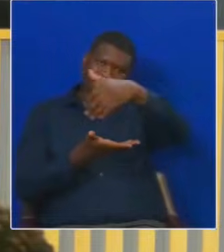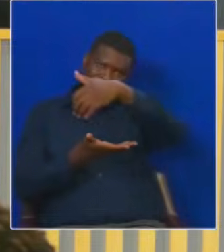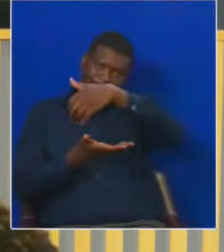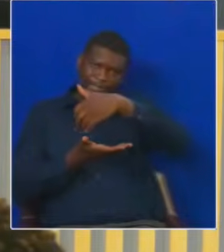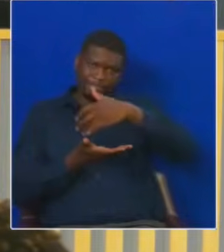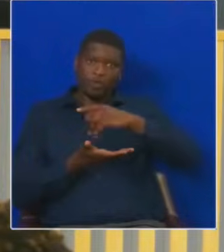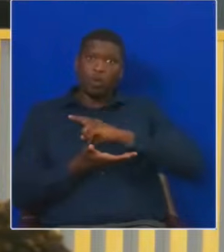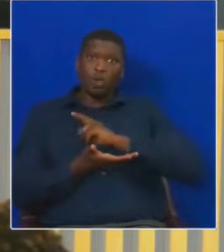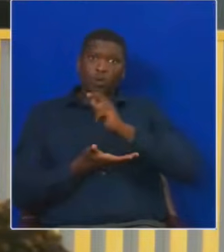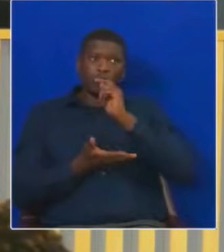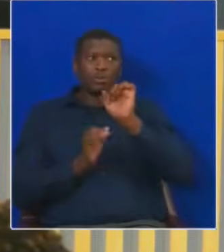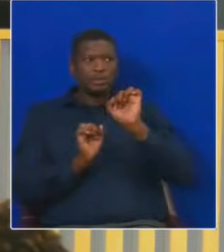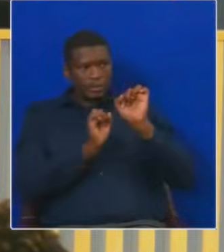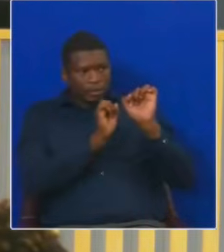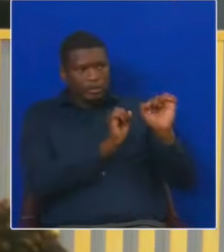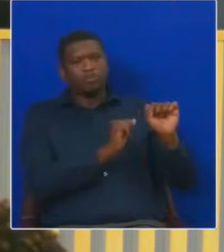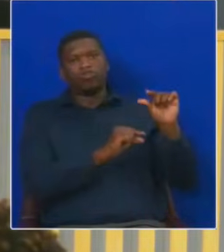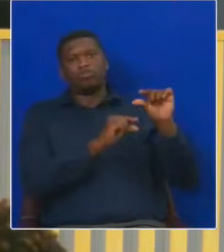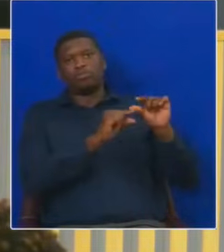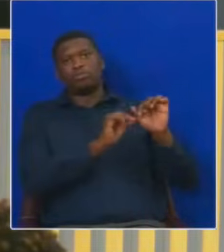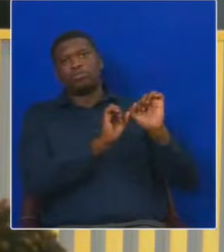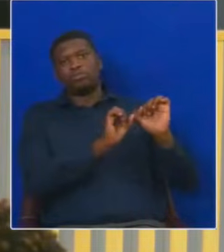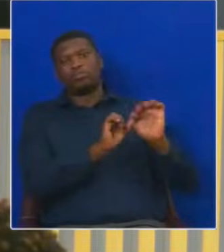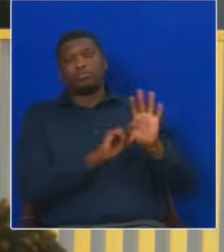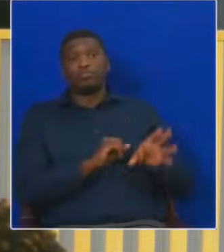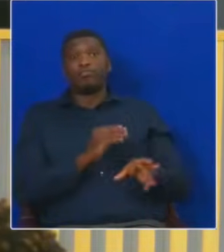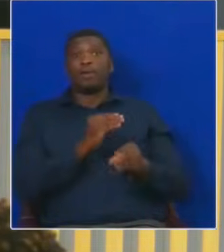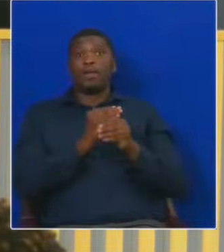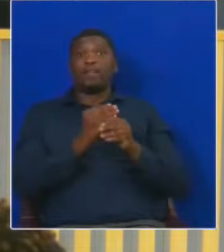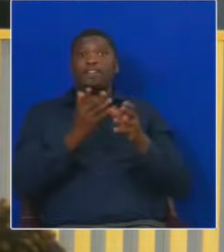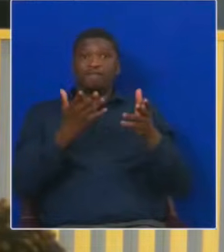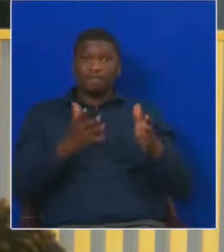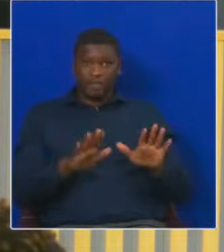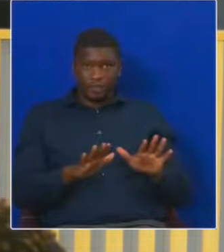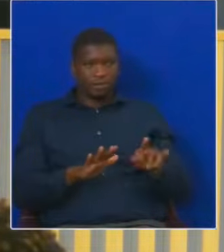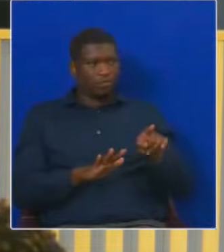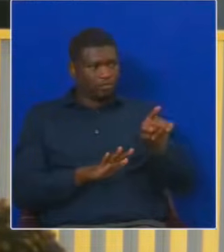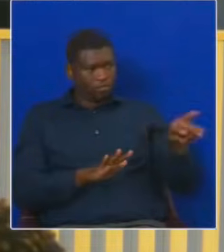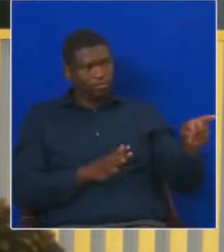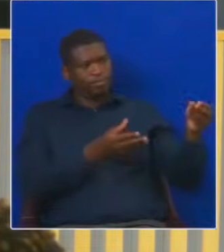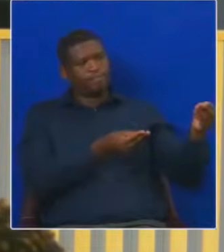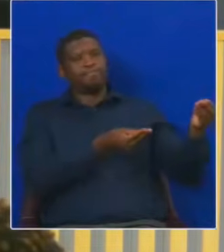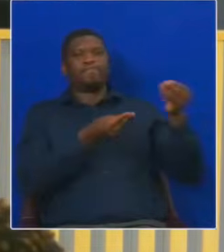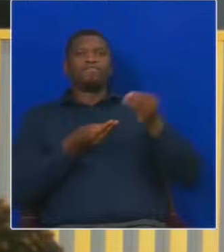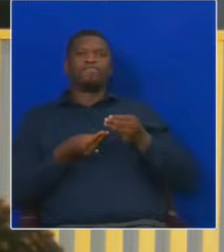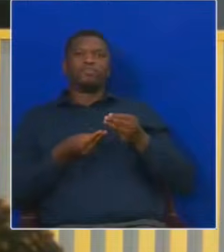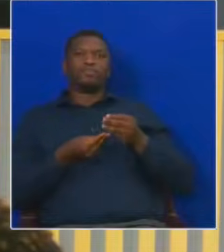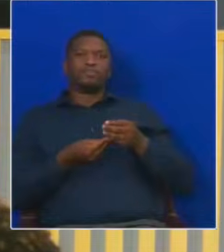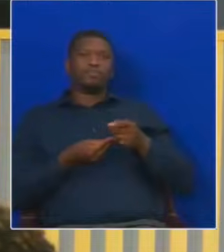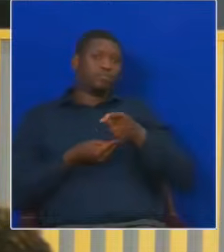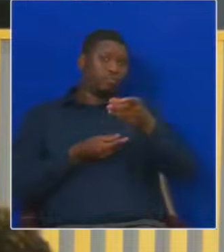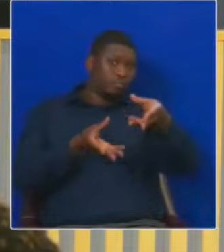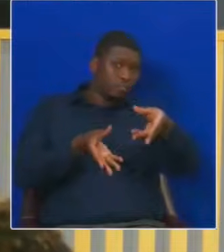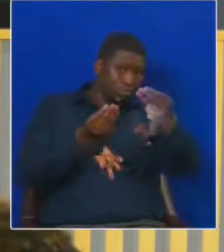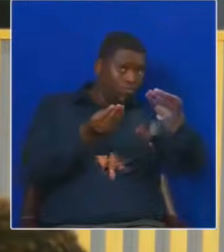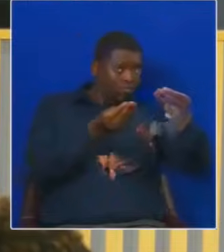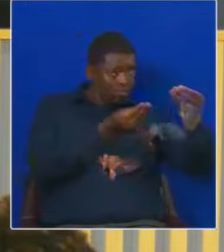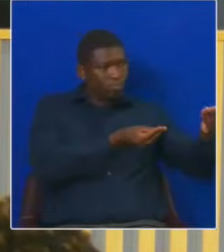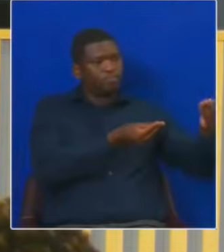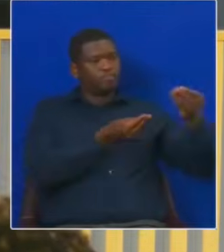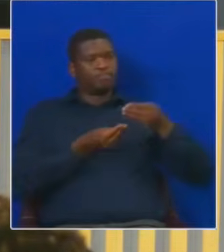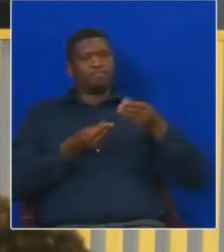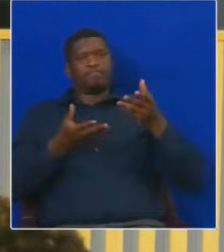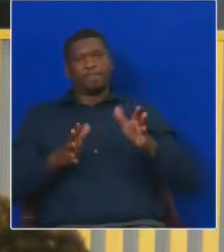and subsequently they handed over the laptops to us. But it